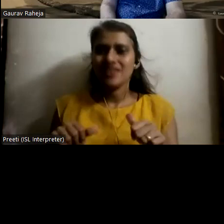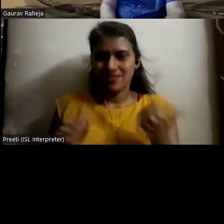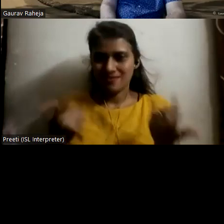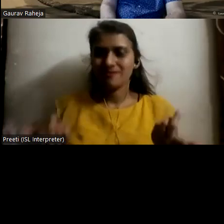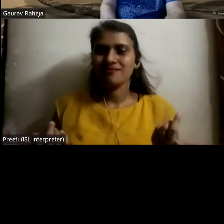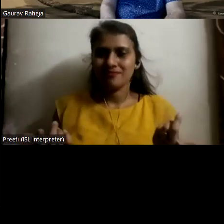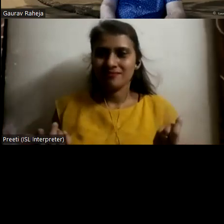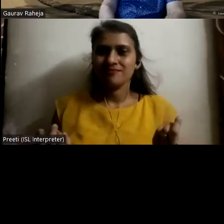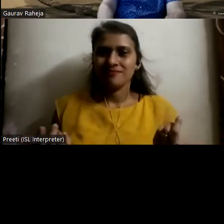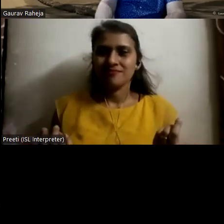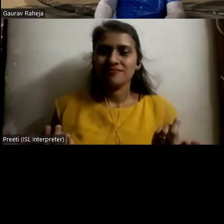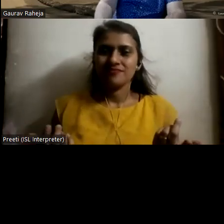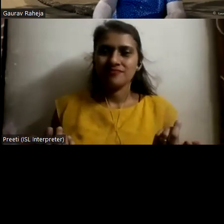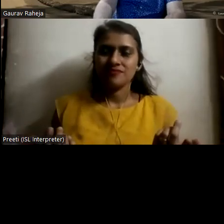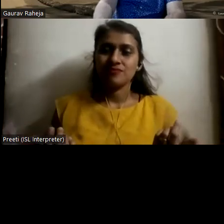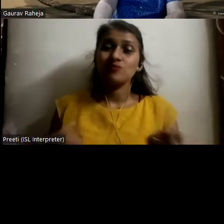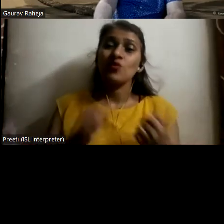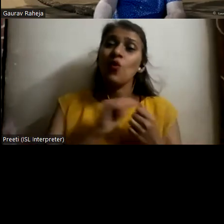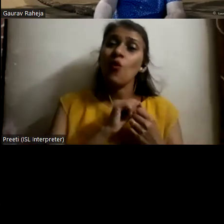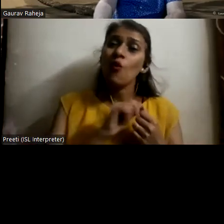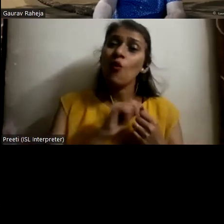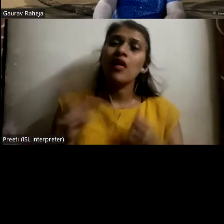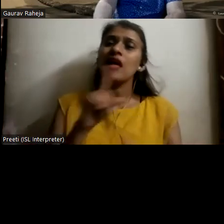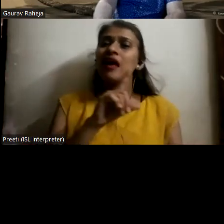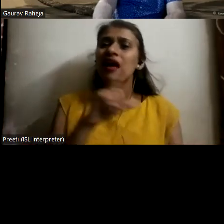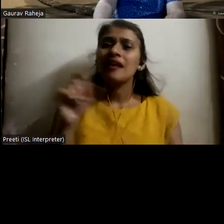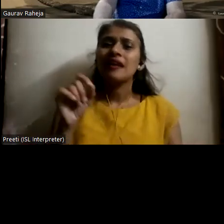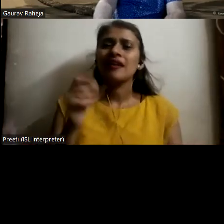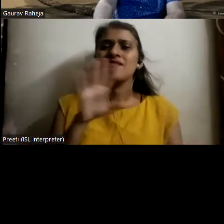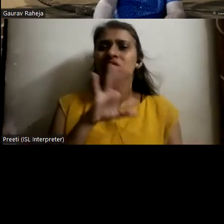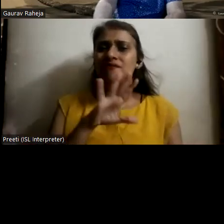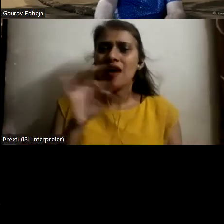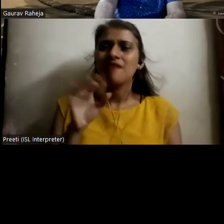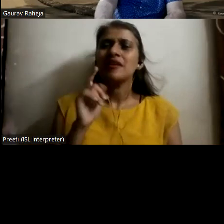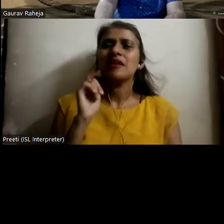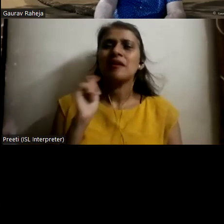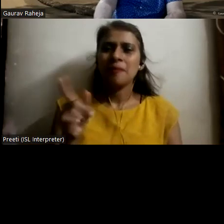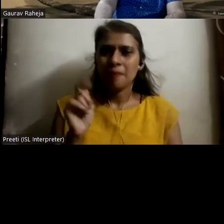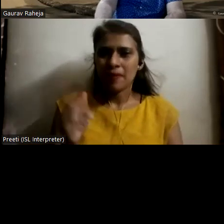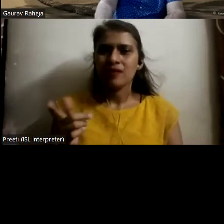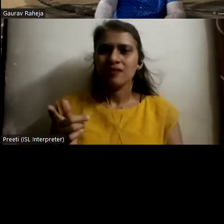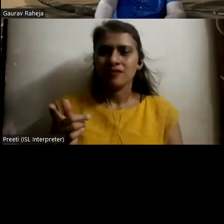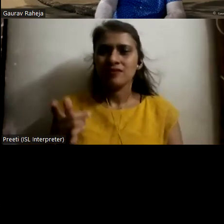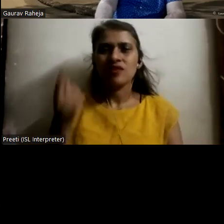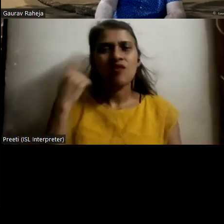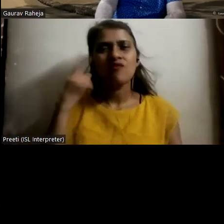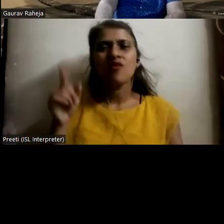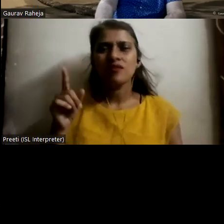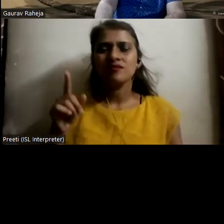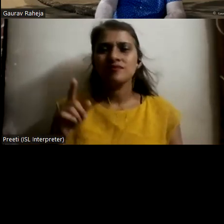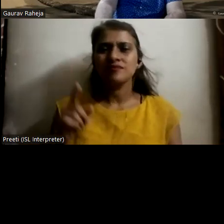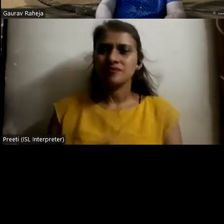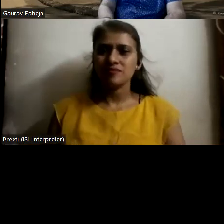and fine would you make? You say, oh, you will pay 100 rupees, you will pay 500 rupees, etc. So that was too less a crime, and that